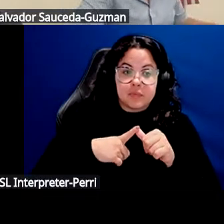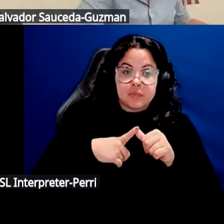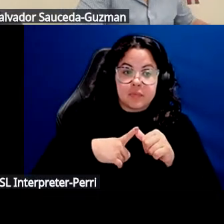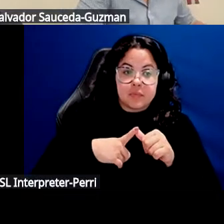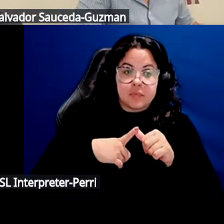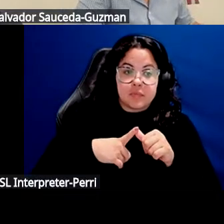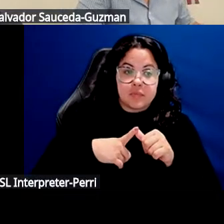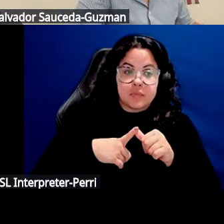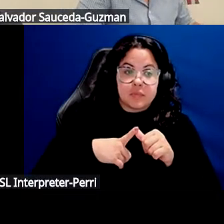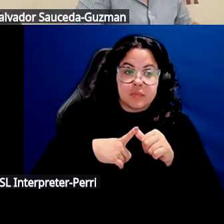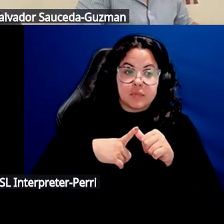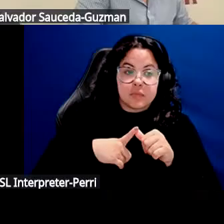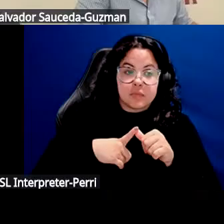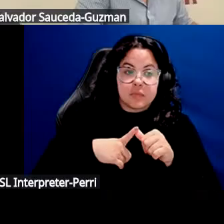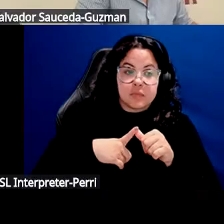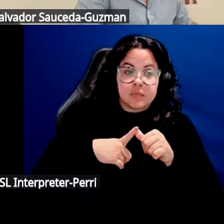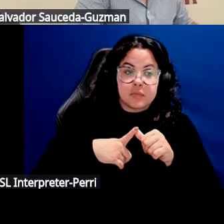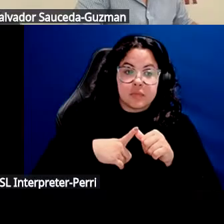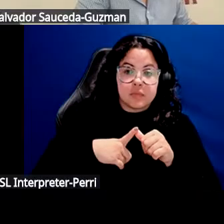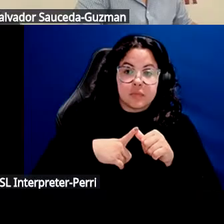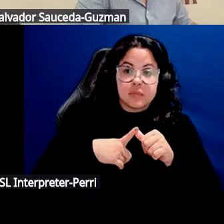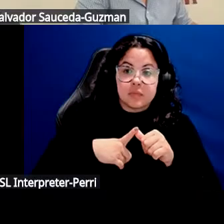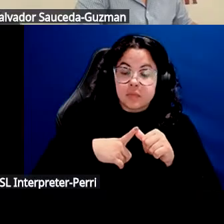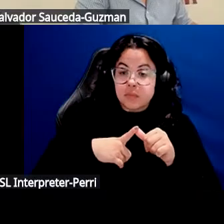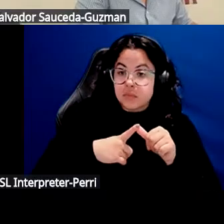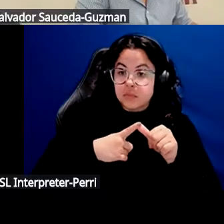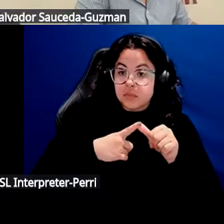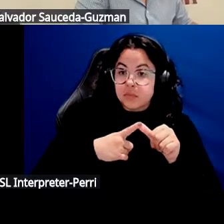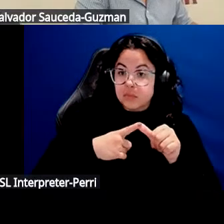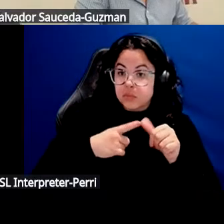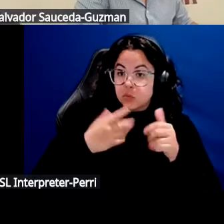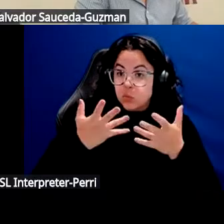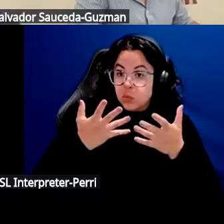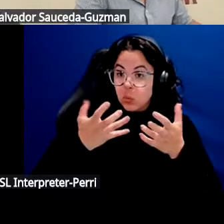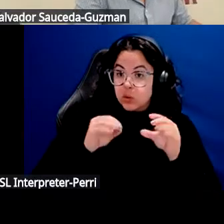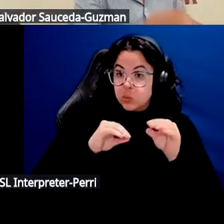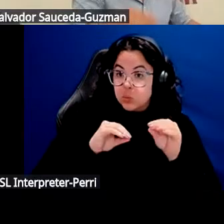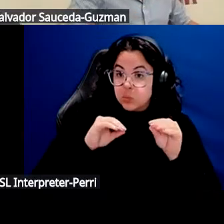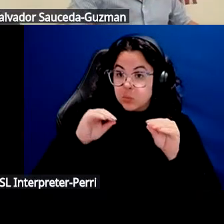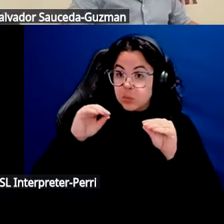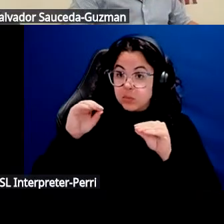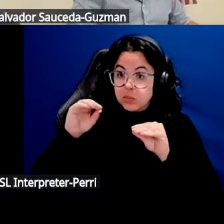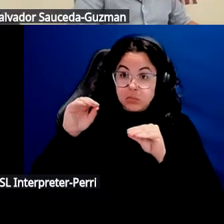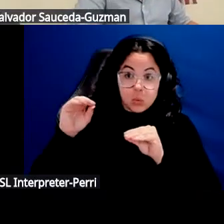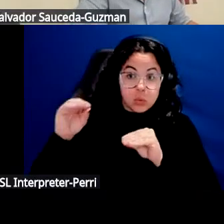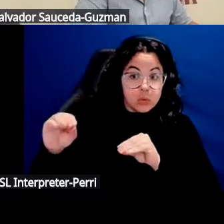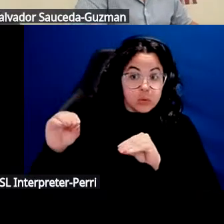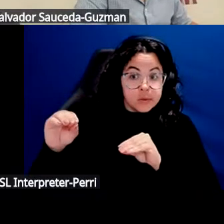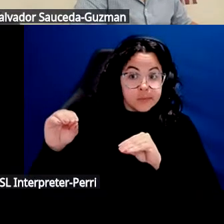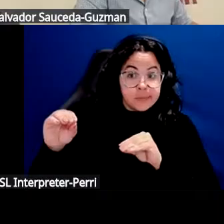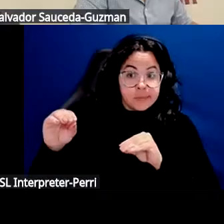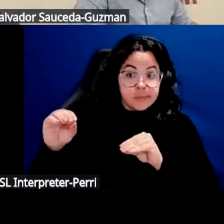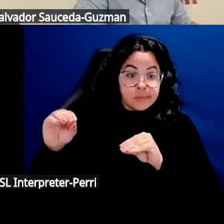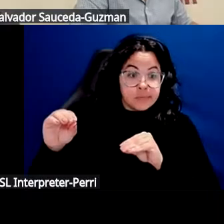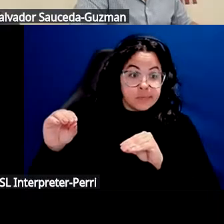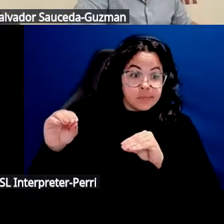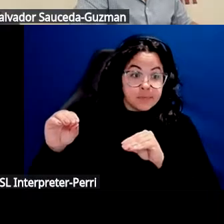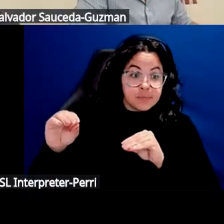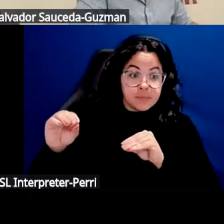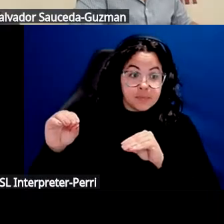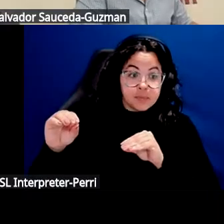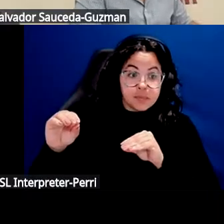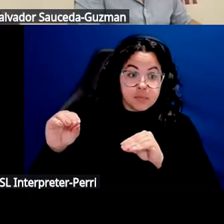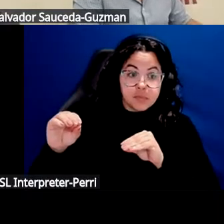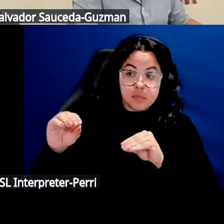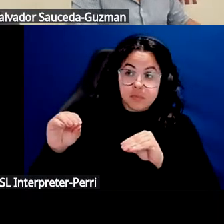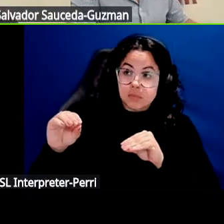Okay, so do you want to make that motion, Commissioner Soseda